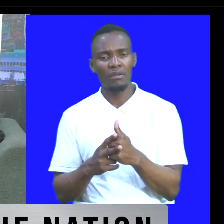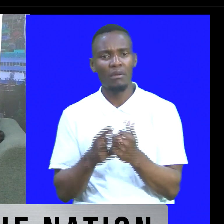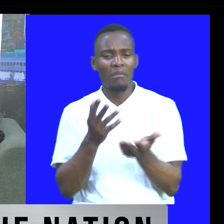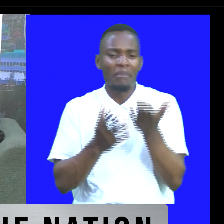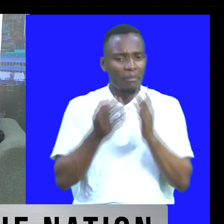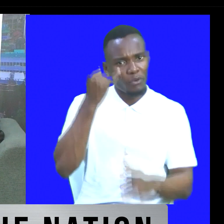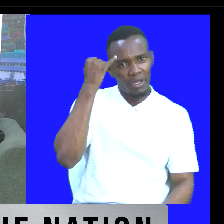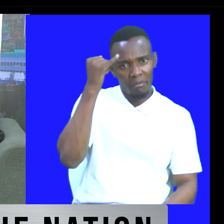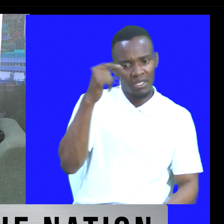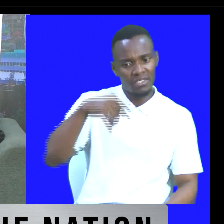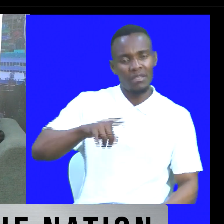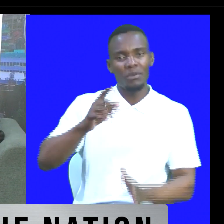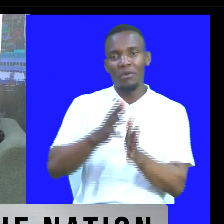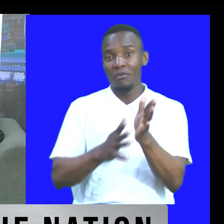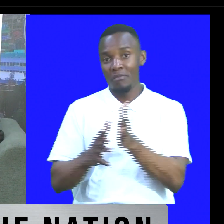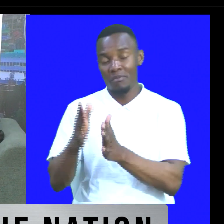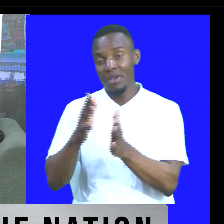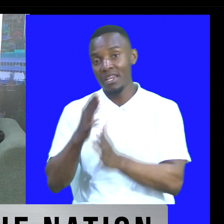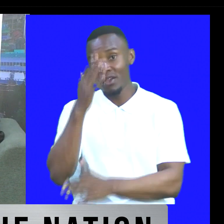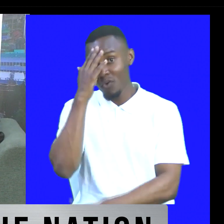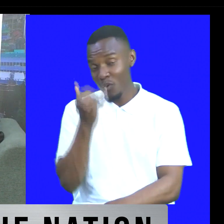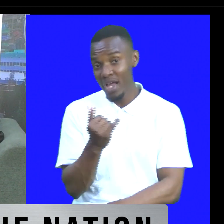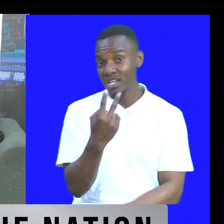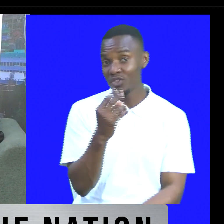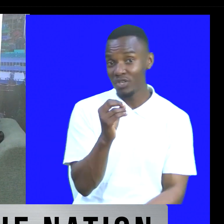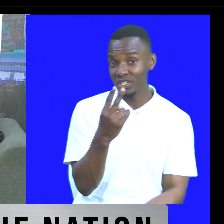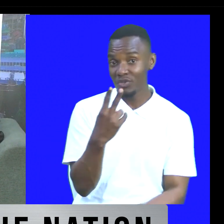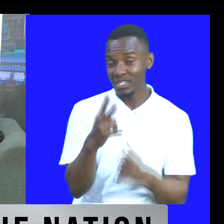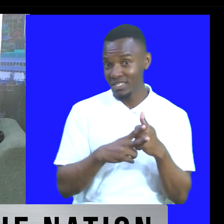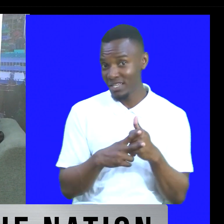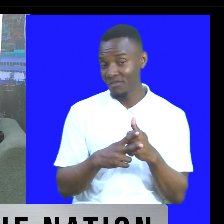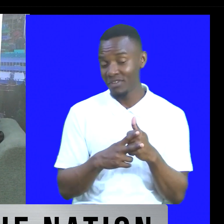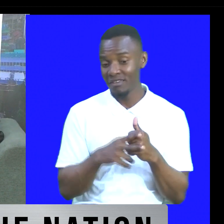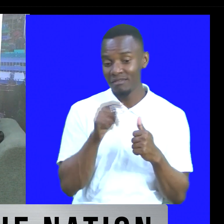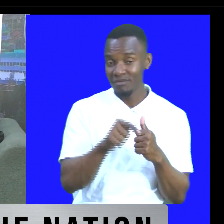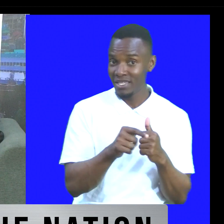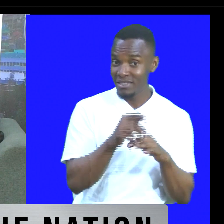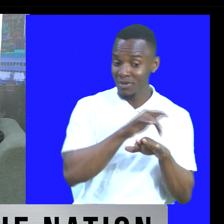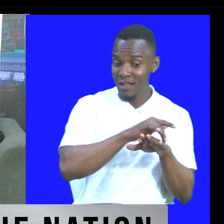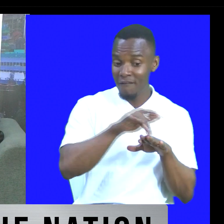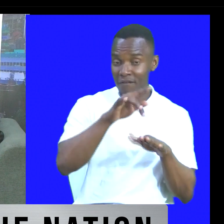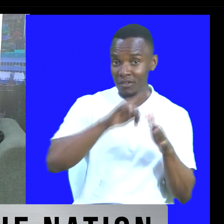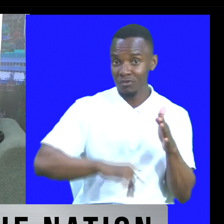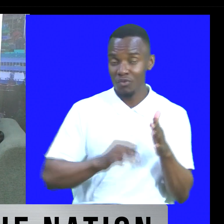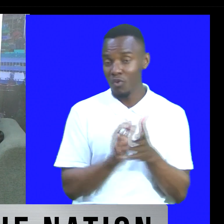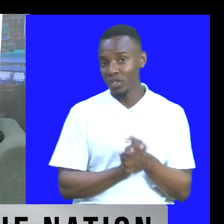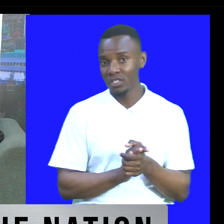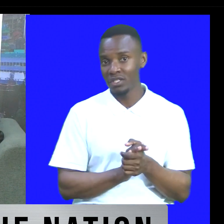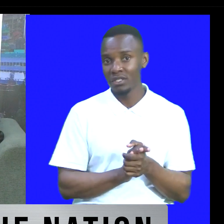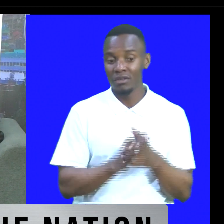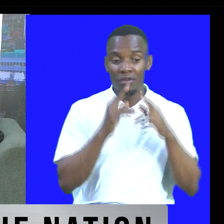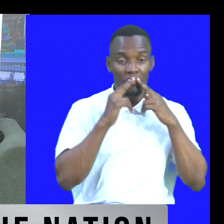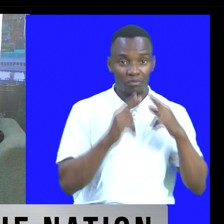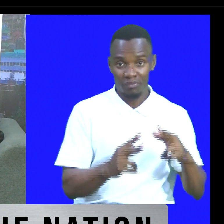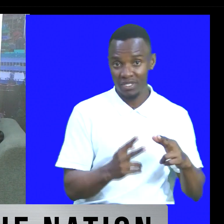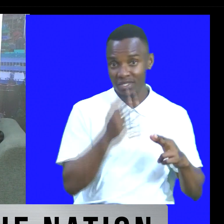by design. John, Because 2027 I puts saw- pressure on the administration to ensure there is peace.